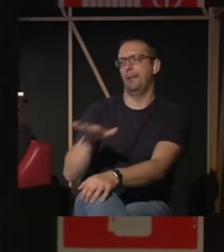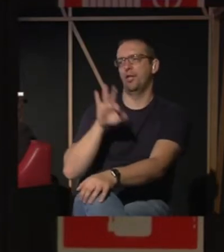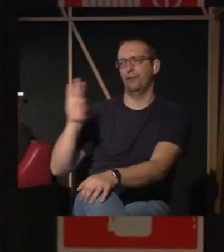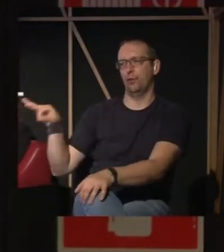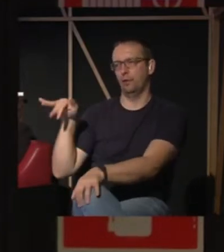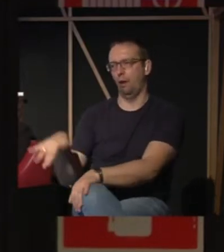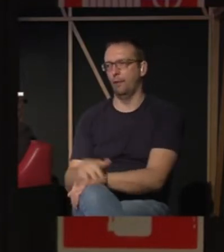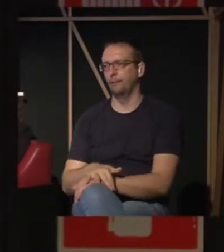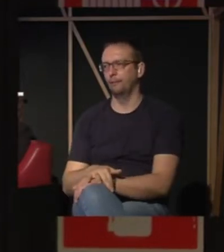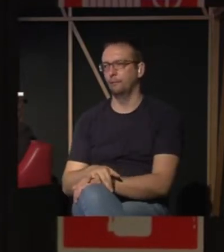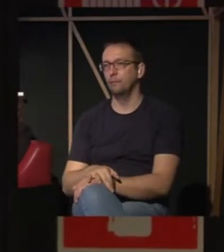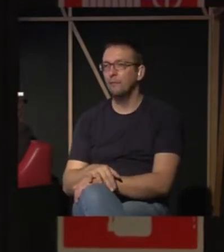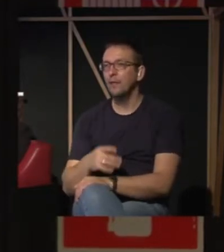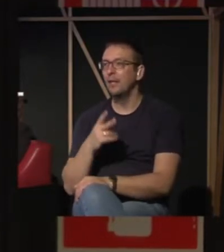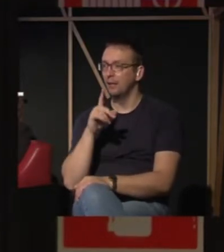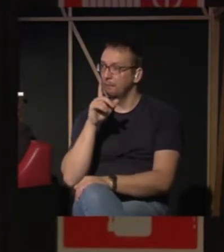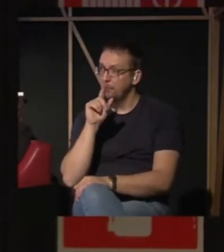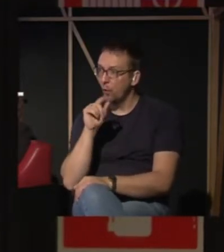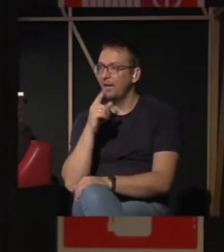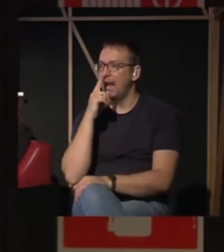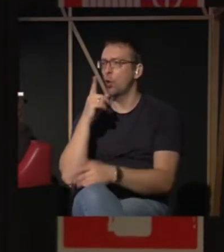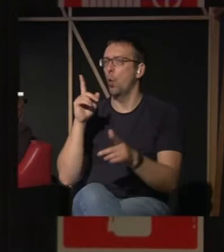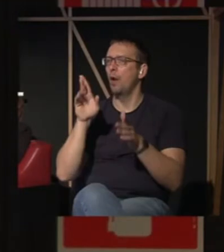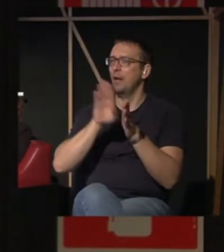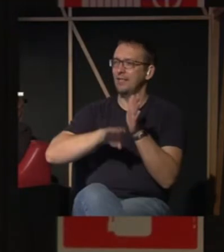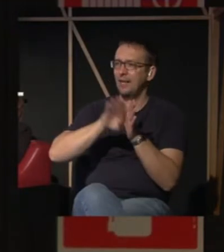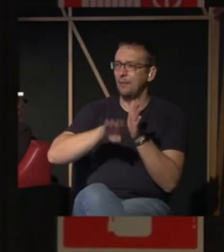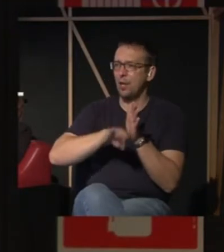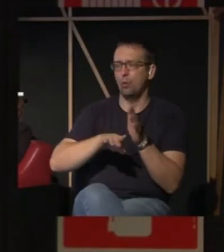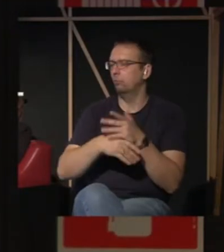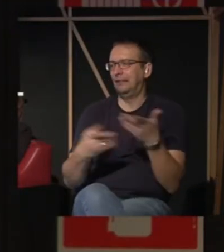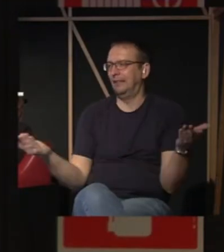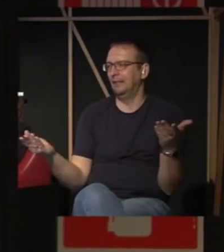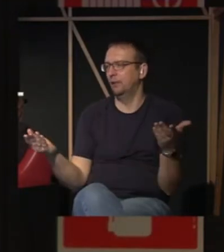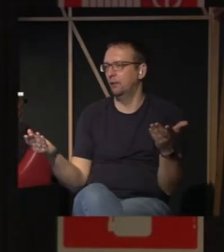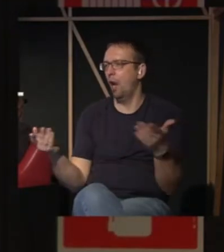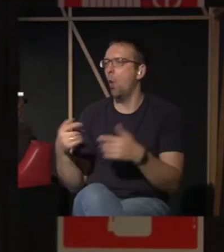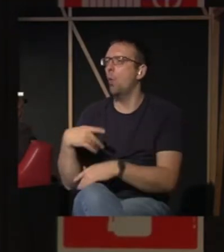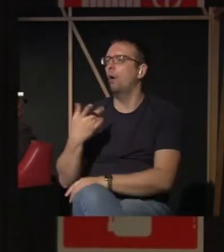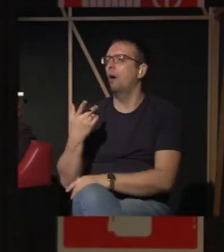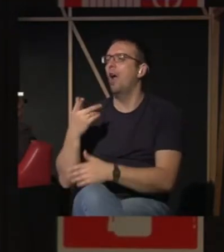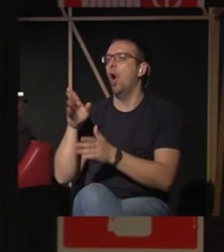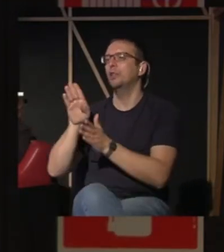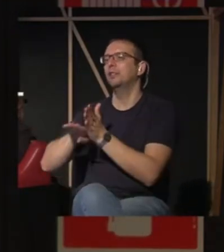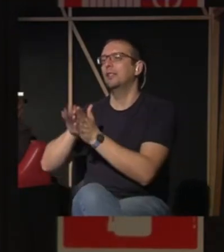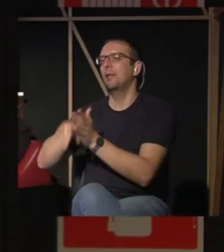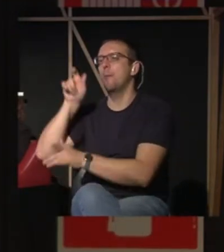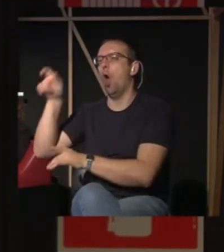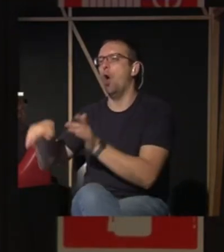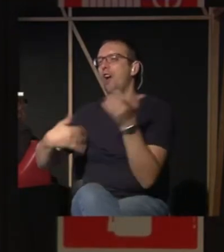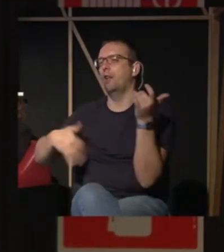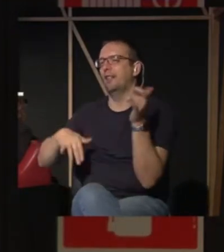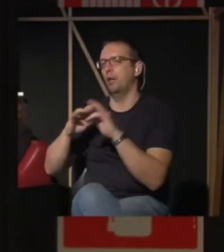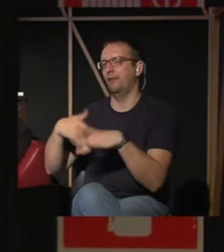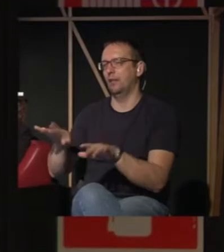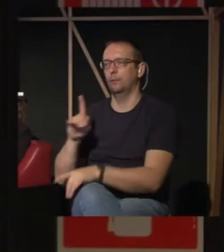Argentinian fans. We gave them a good place to sit. As I mentioned before, 8% of